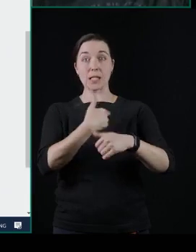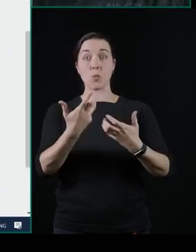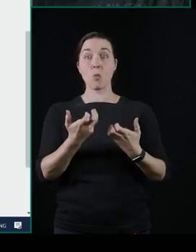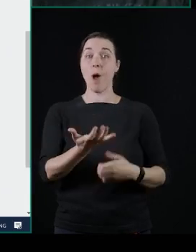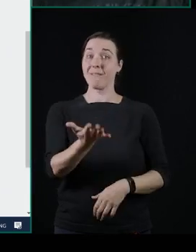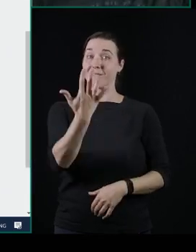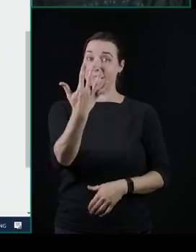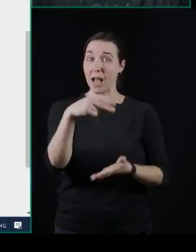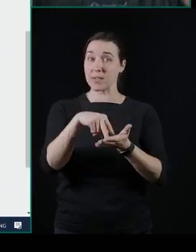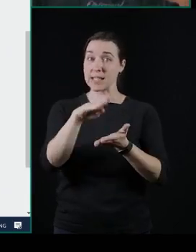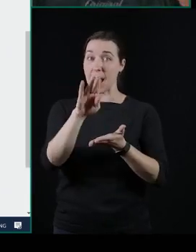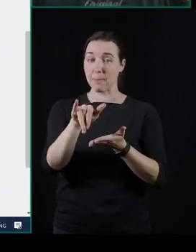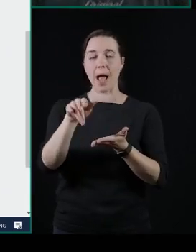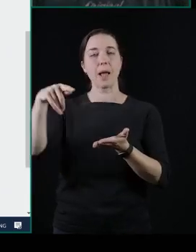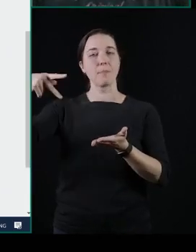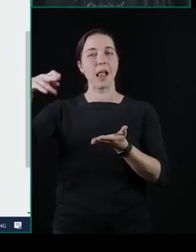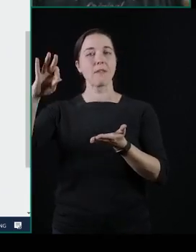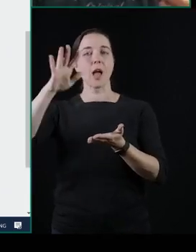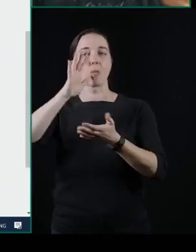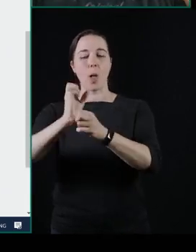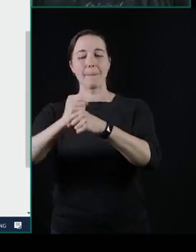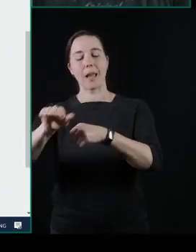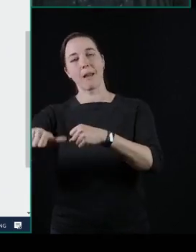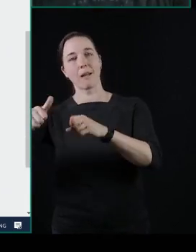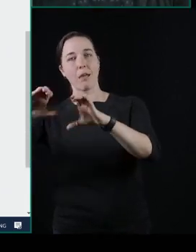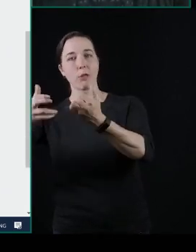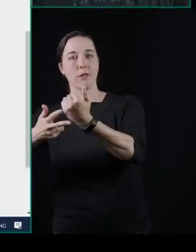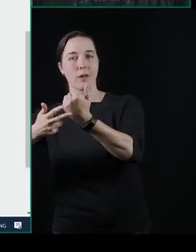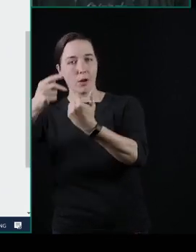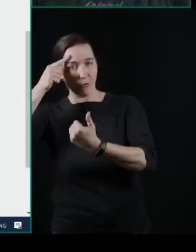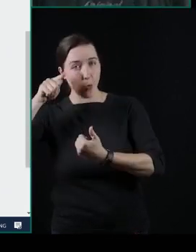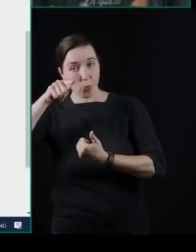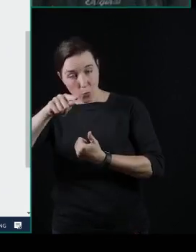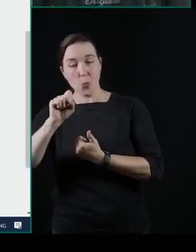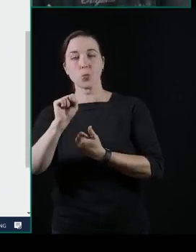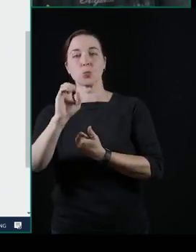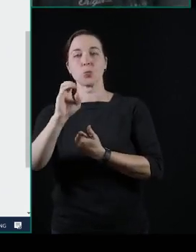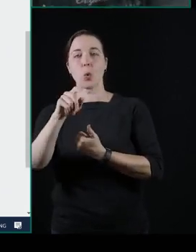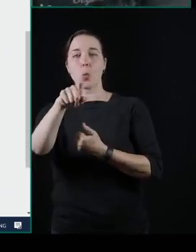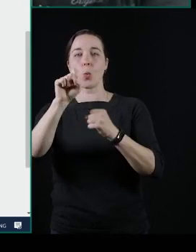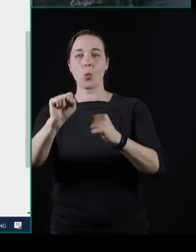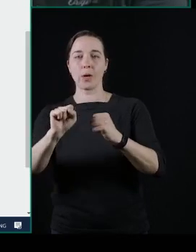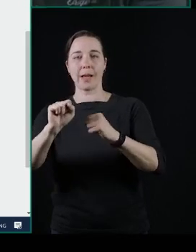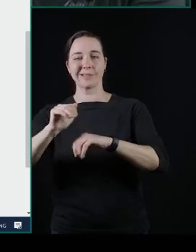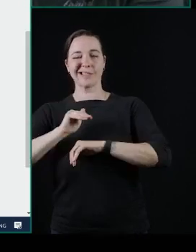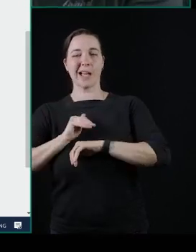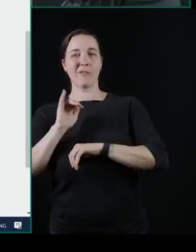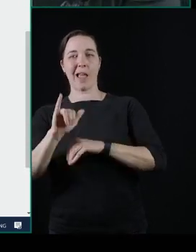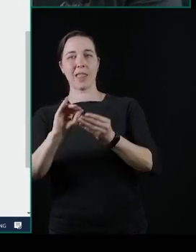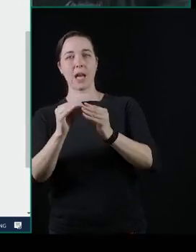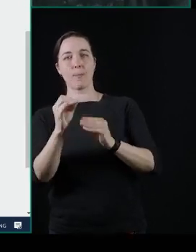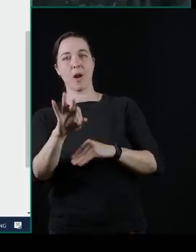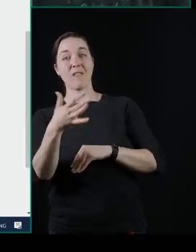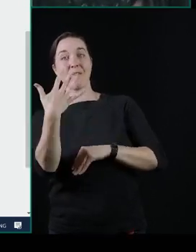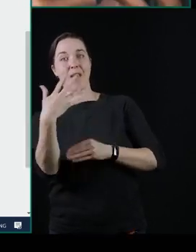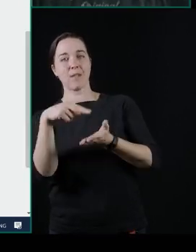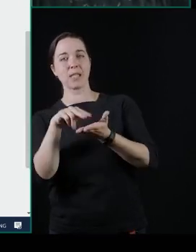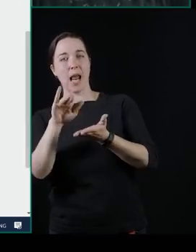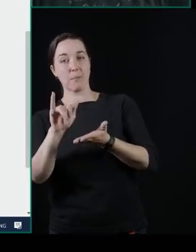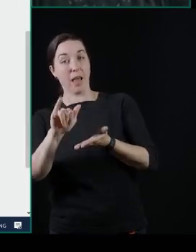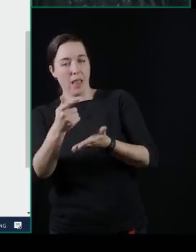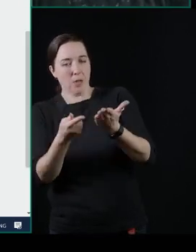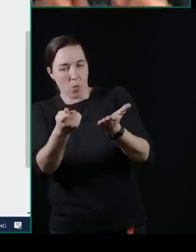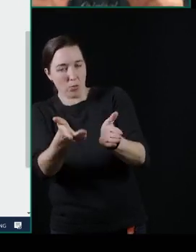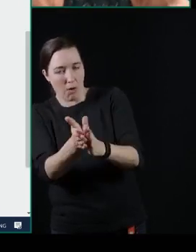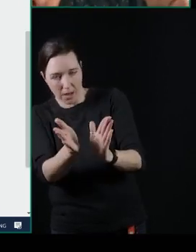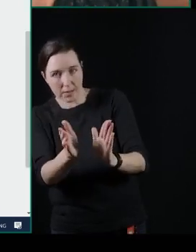want 5 standing by, PlayFab will create another container for you so to reach the level of 5 standing by, which is what